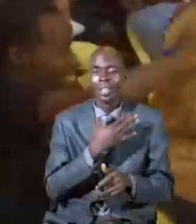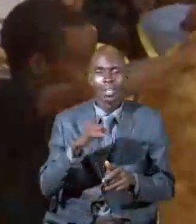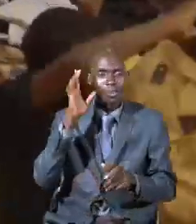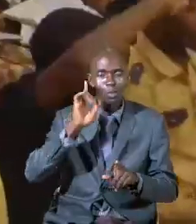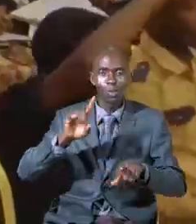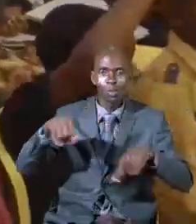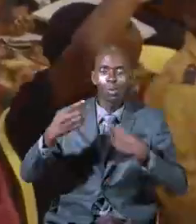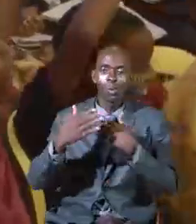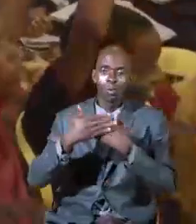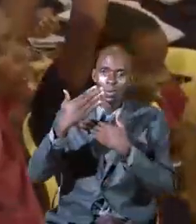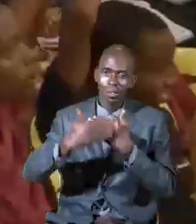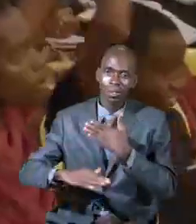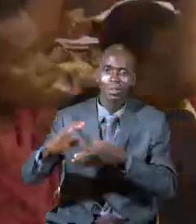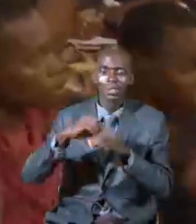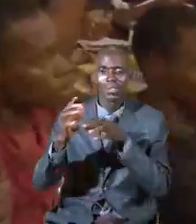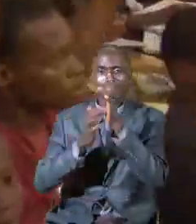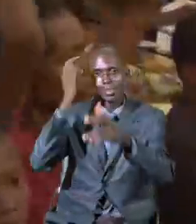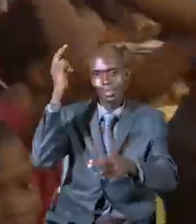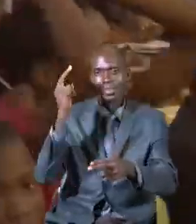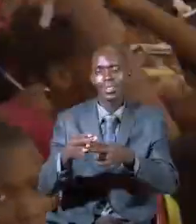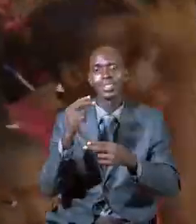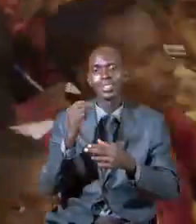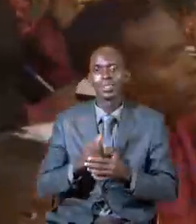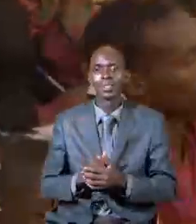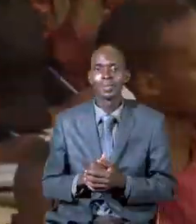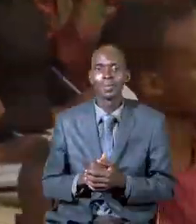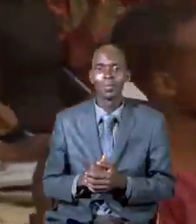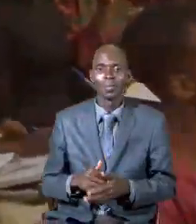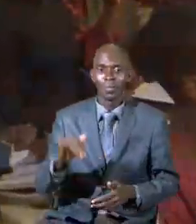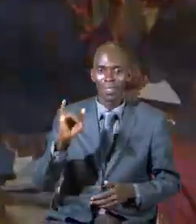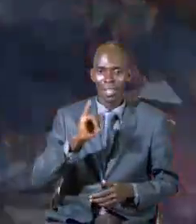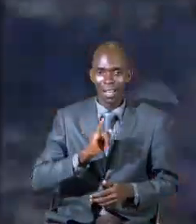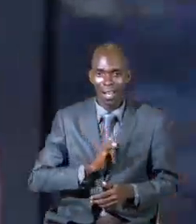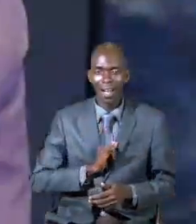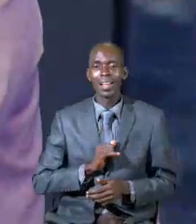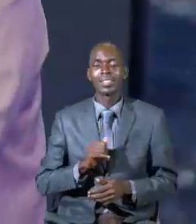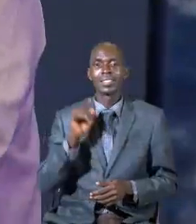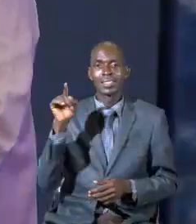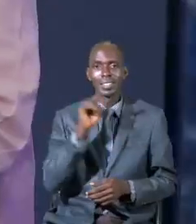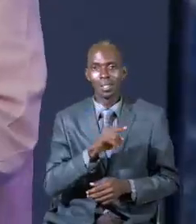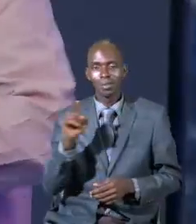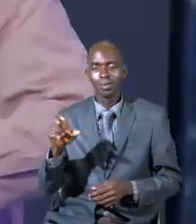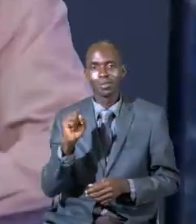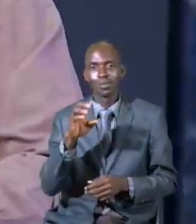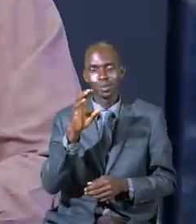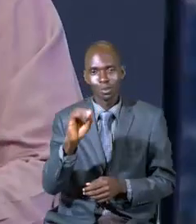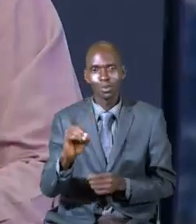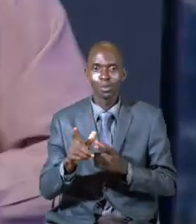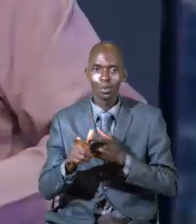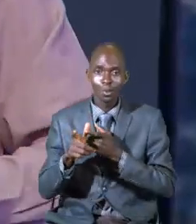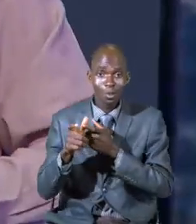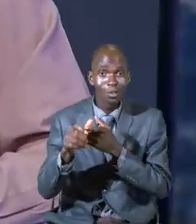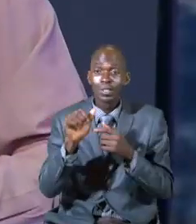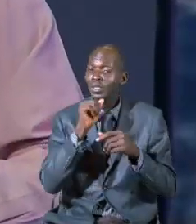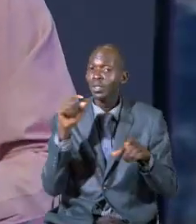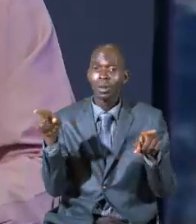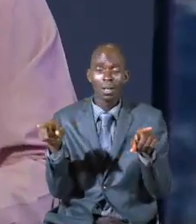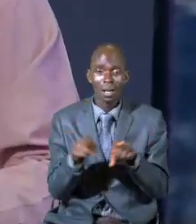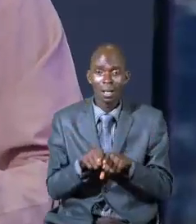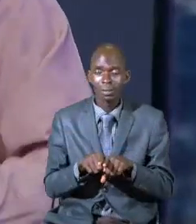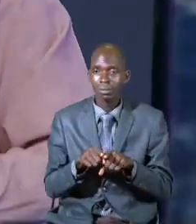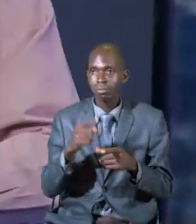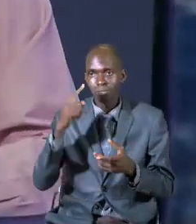name. I therefore so run, not as uncertainly, not as if